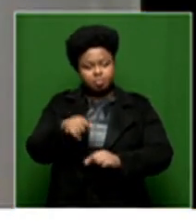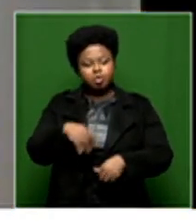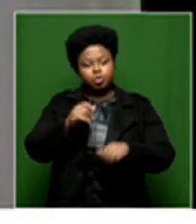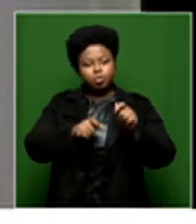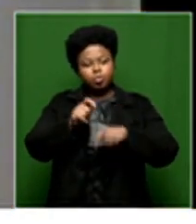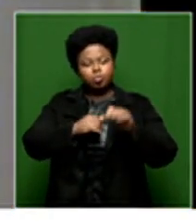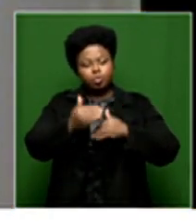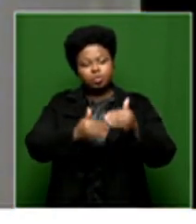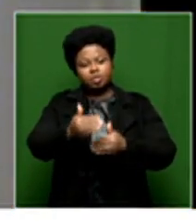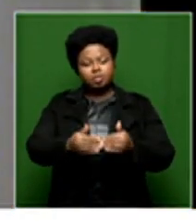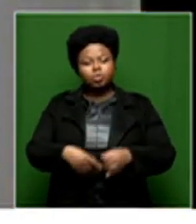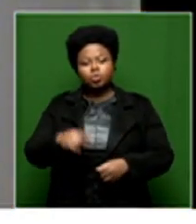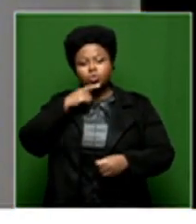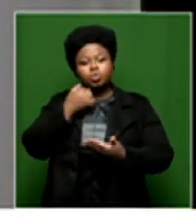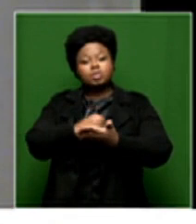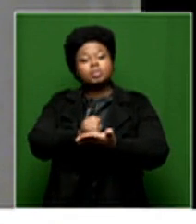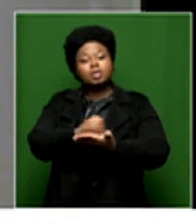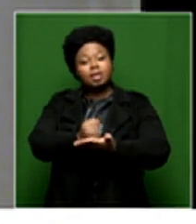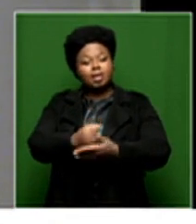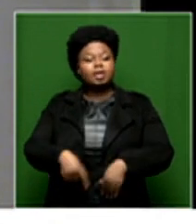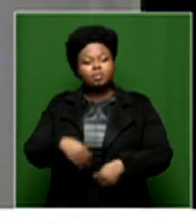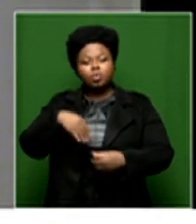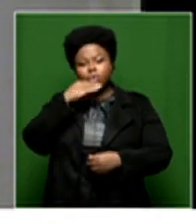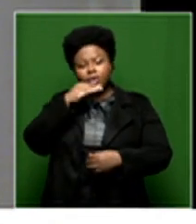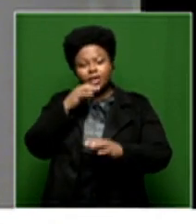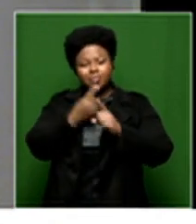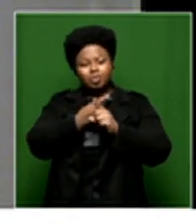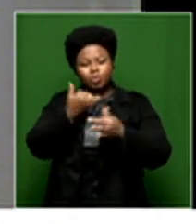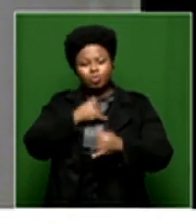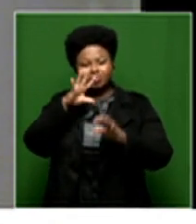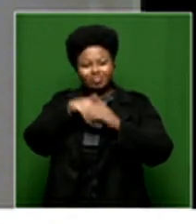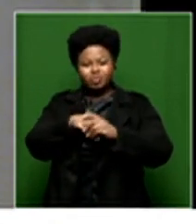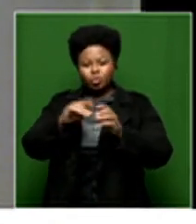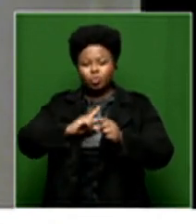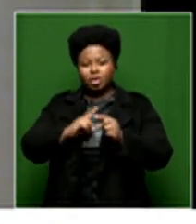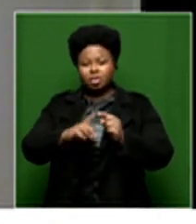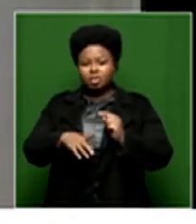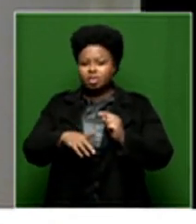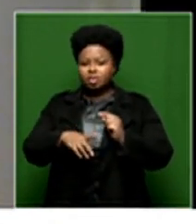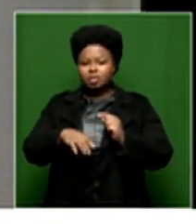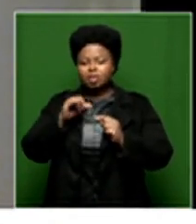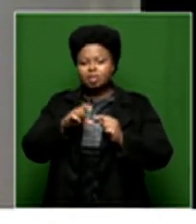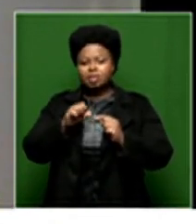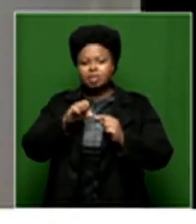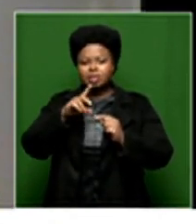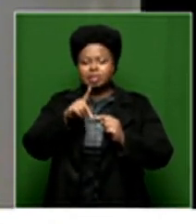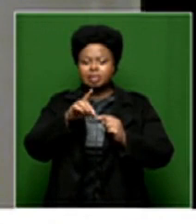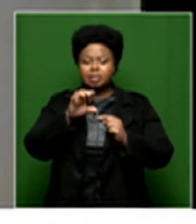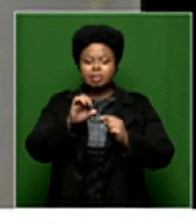infusing cannabis and edibles is a process called decarboxylation.